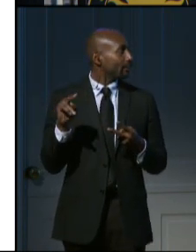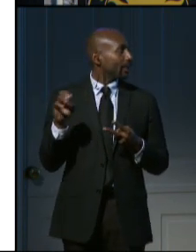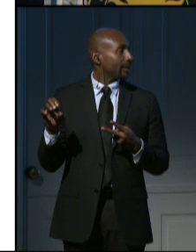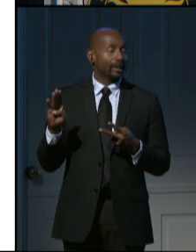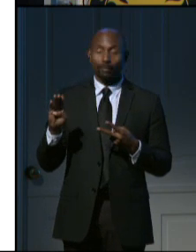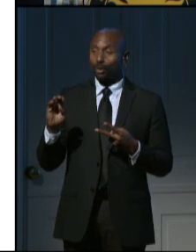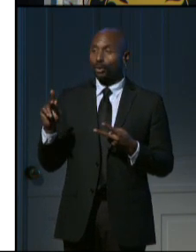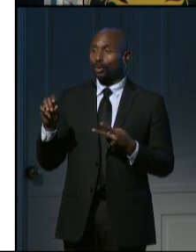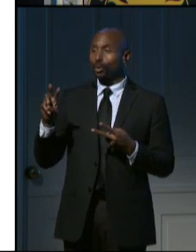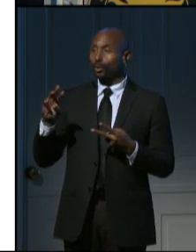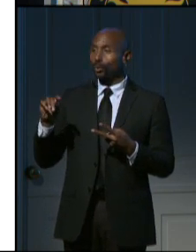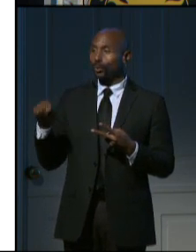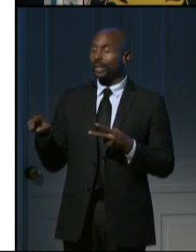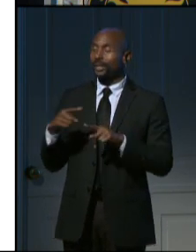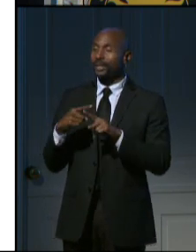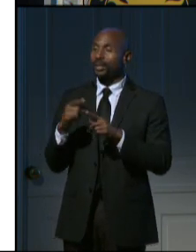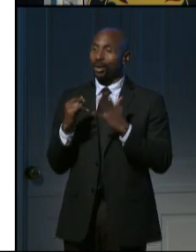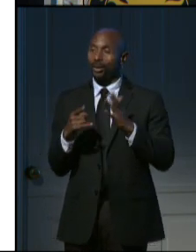Jane.